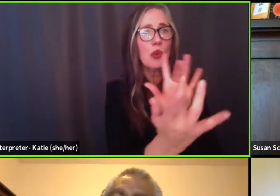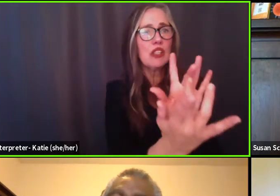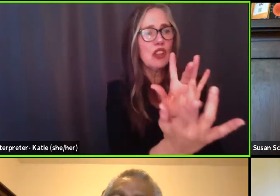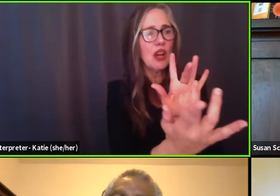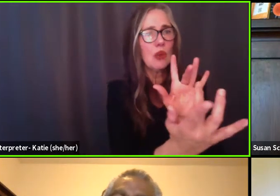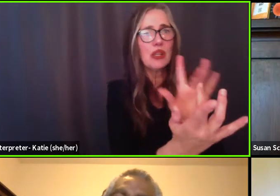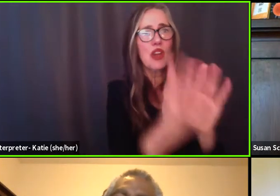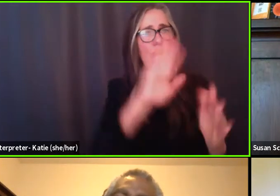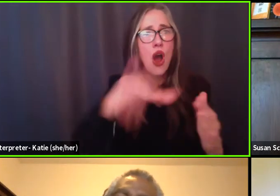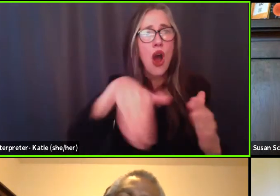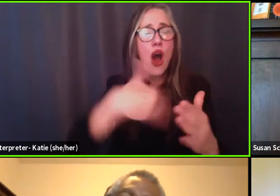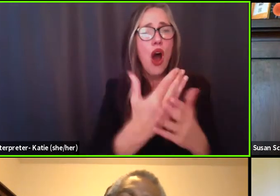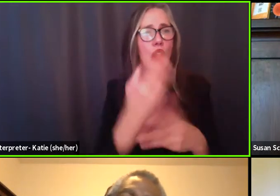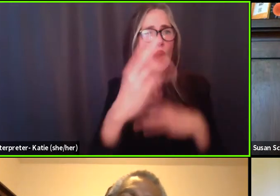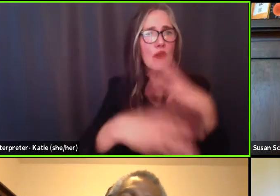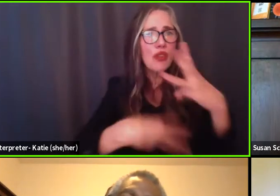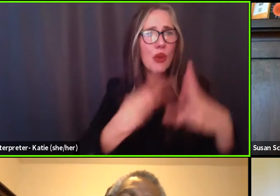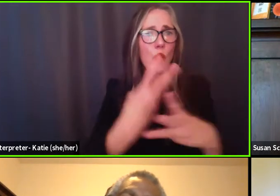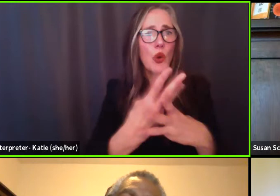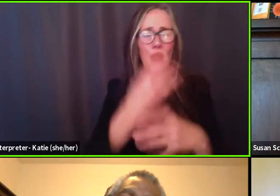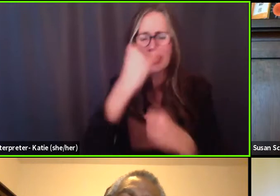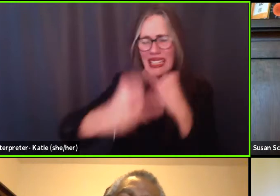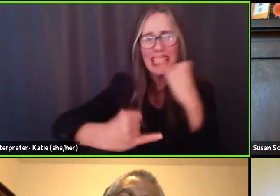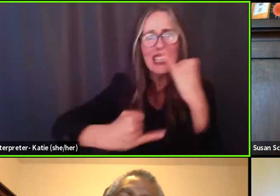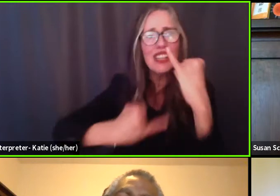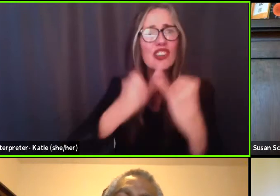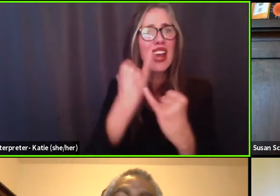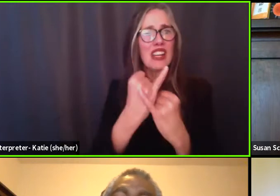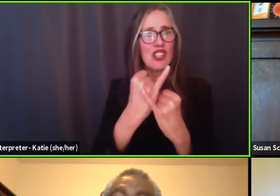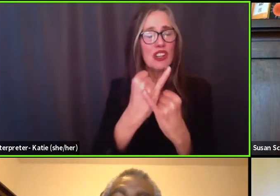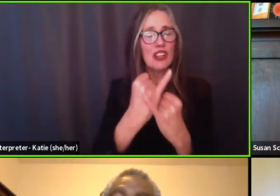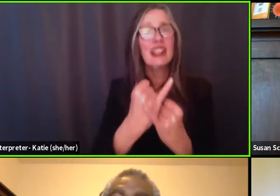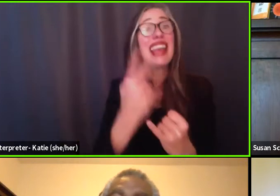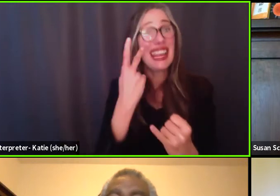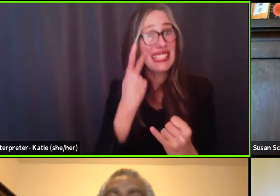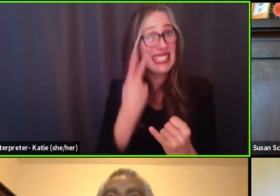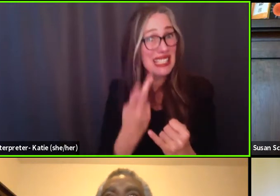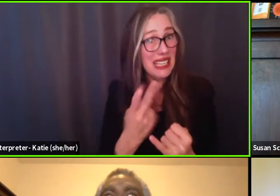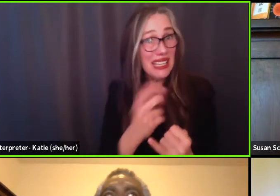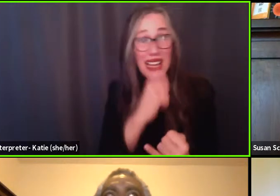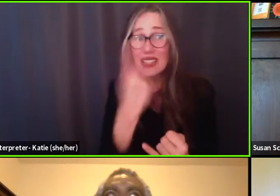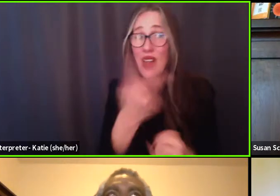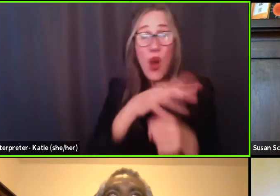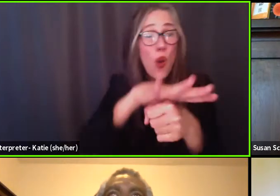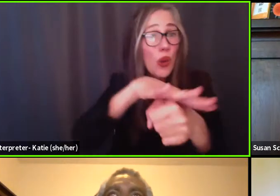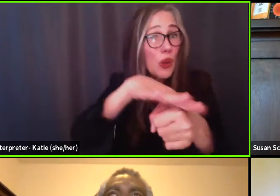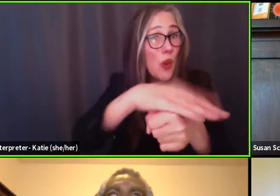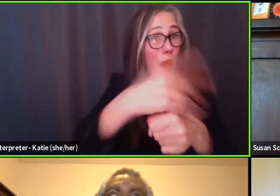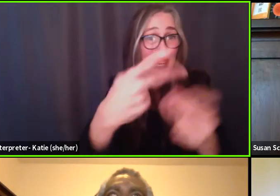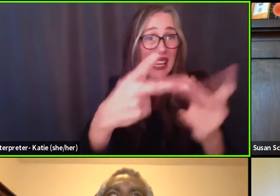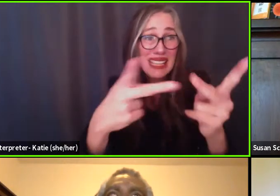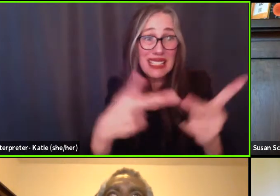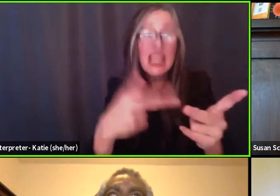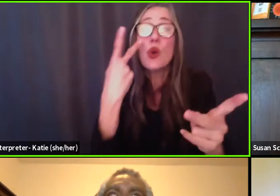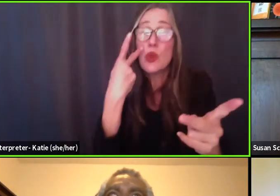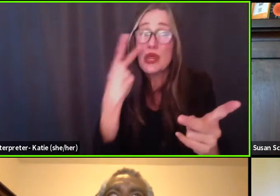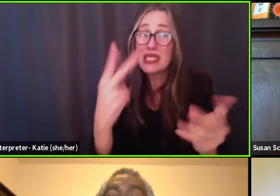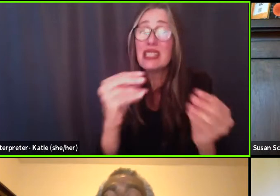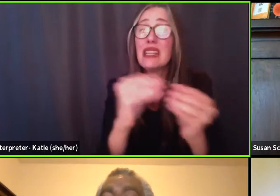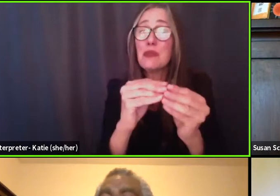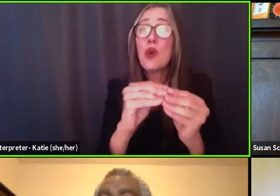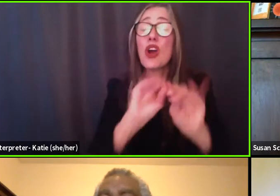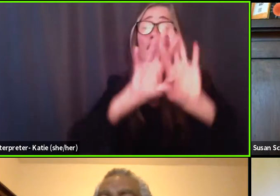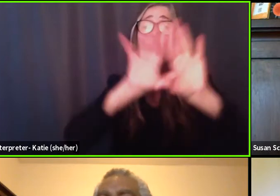contexts but also begin to understand some of the universal aspects i do believe that we will always be more